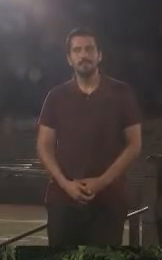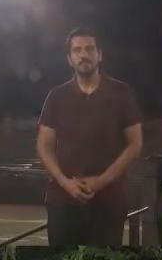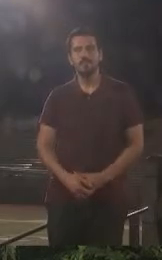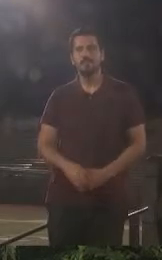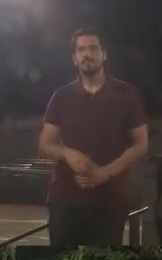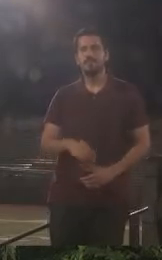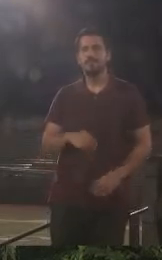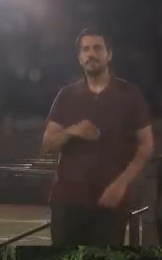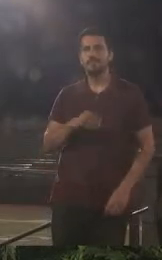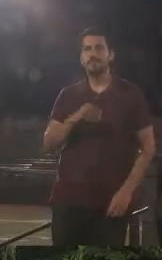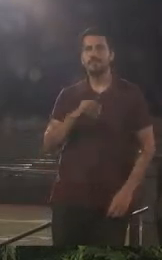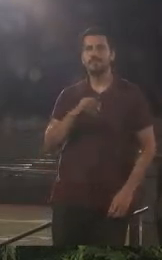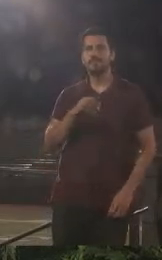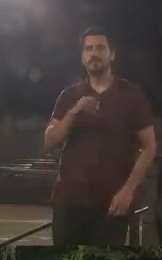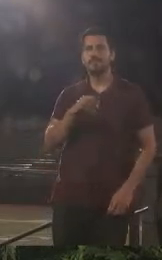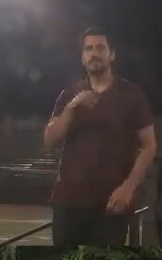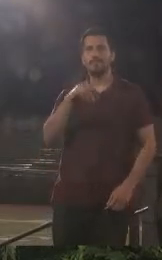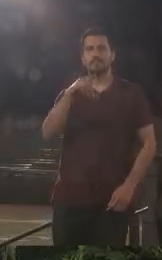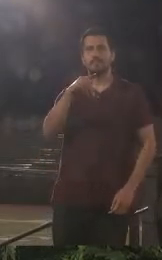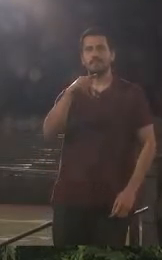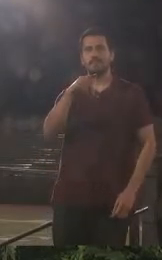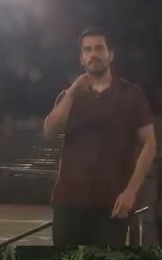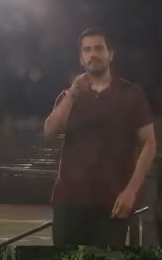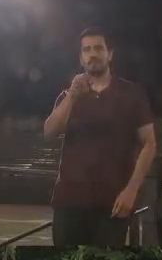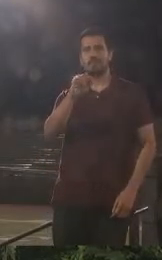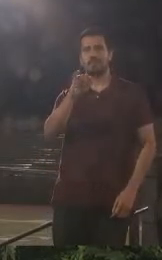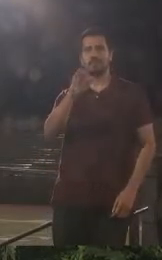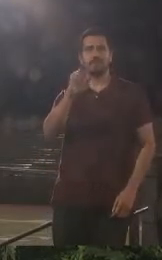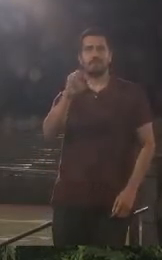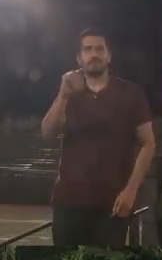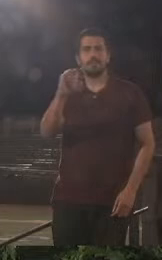Sir Kabraham Pinson Todd.